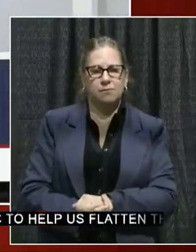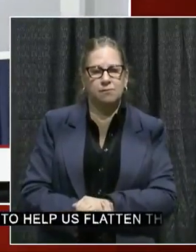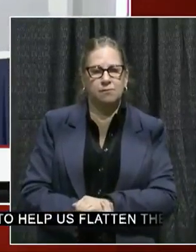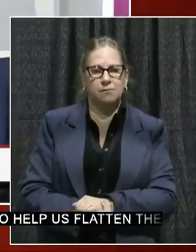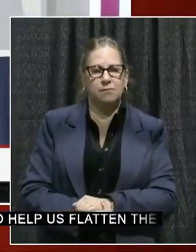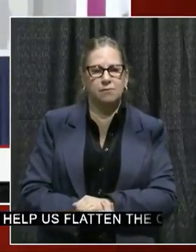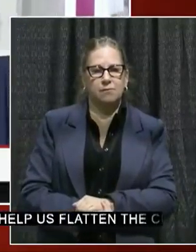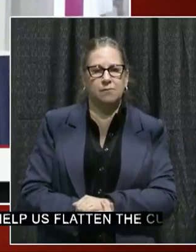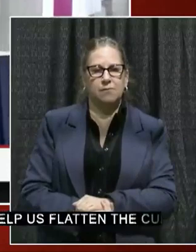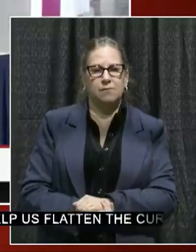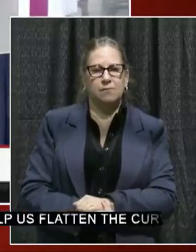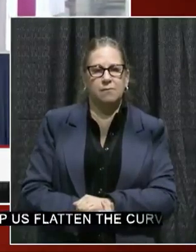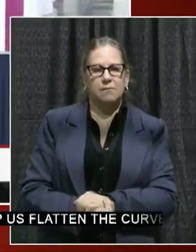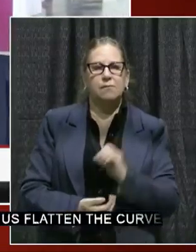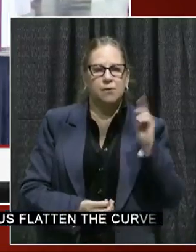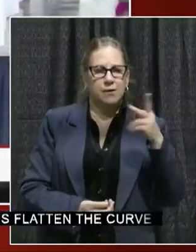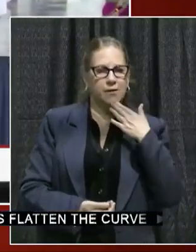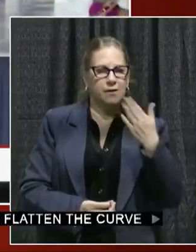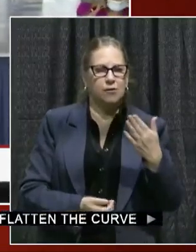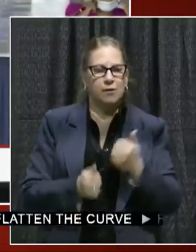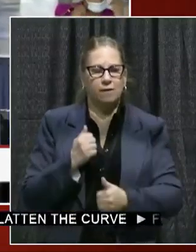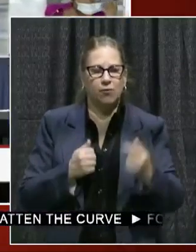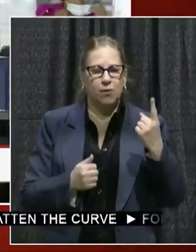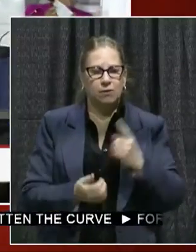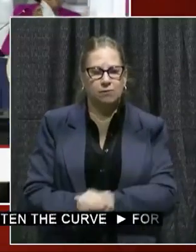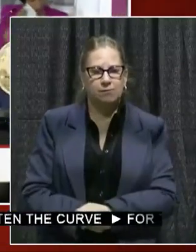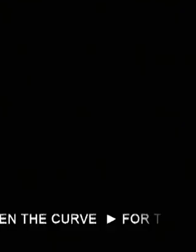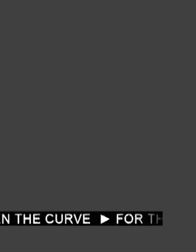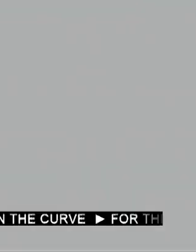Okay. Thank you, everybody. Thank you.